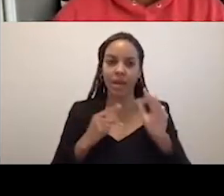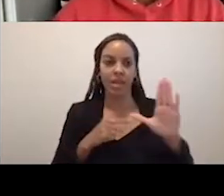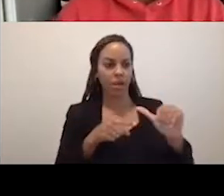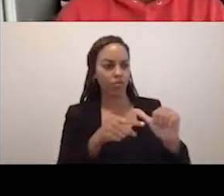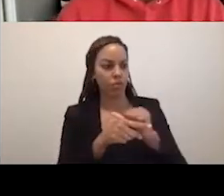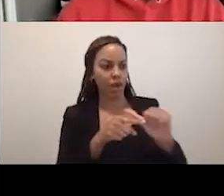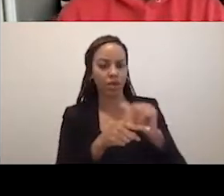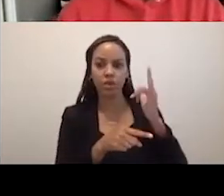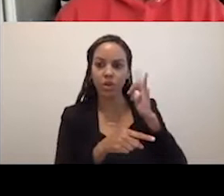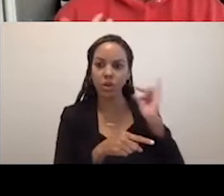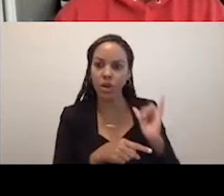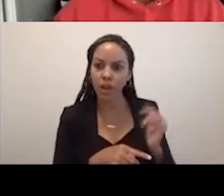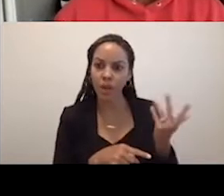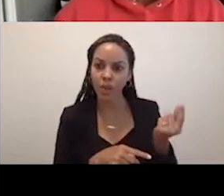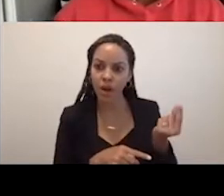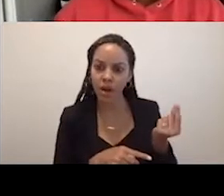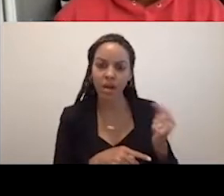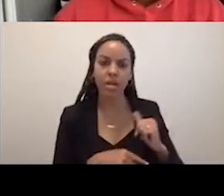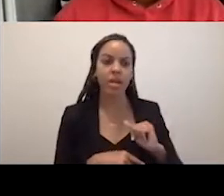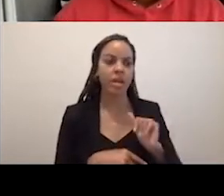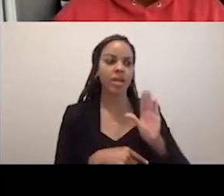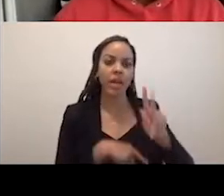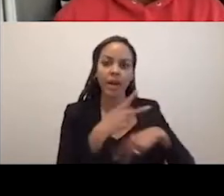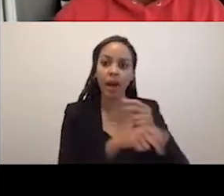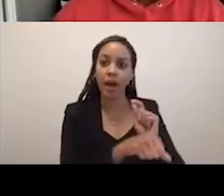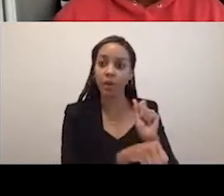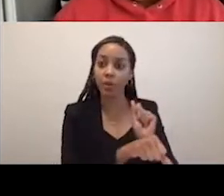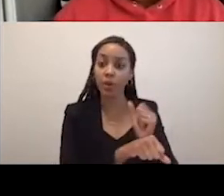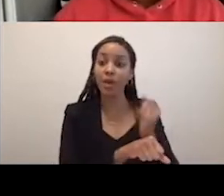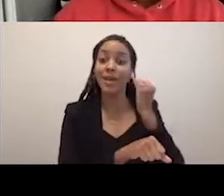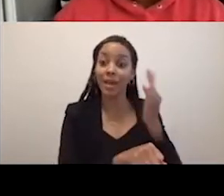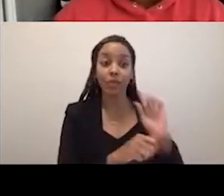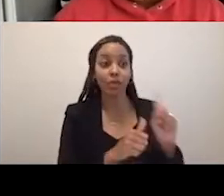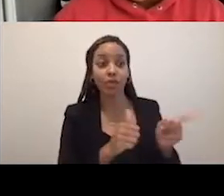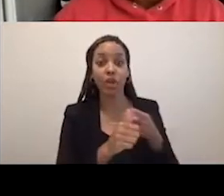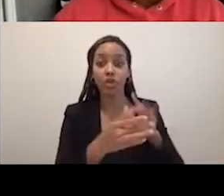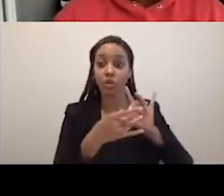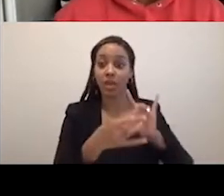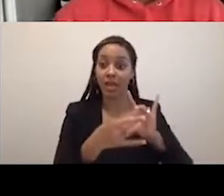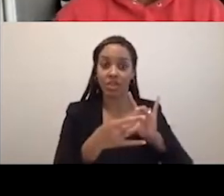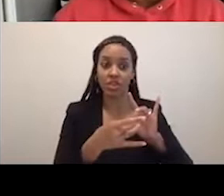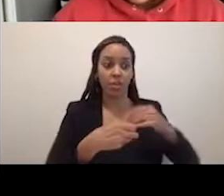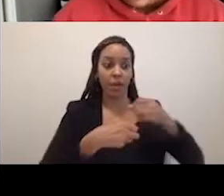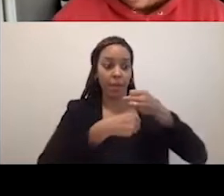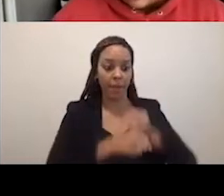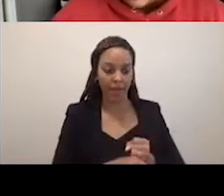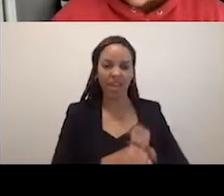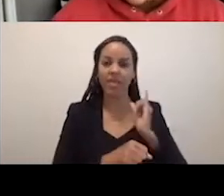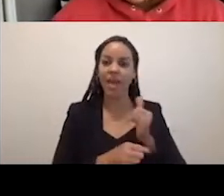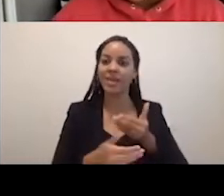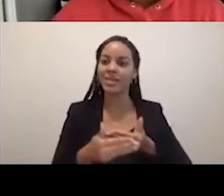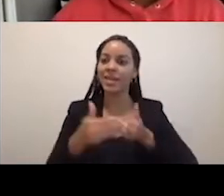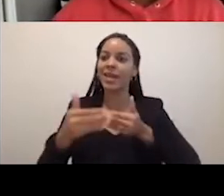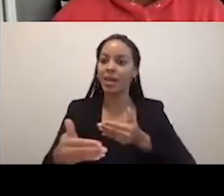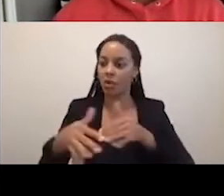kind of work they would make if their first relationships to making is a neighborhood, if their first audience